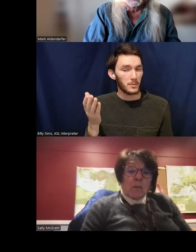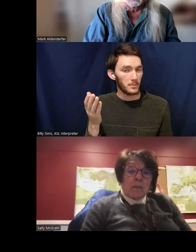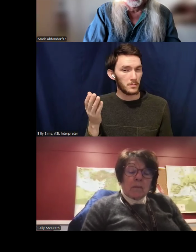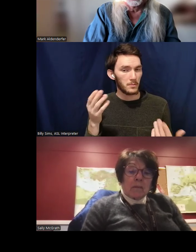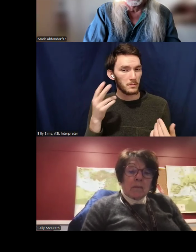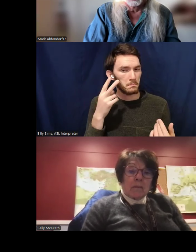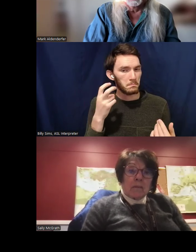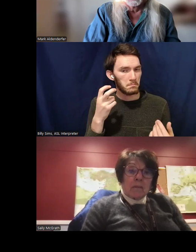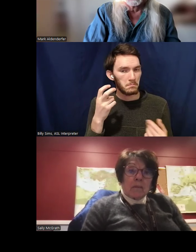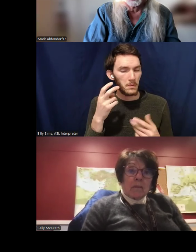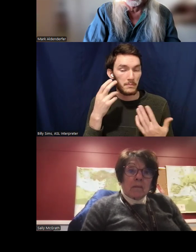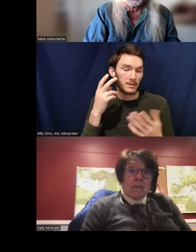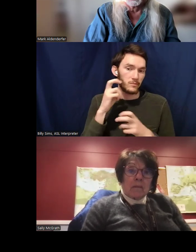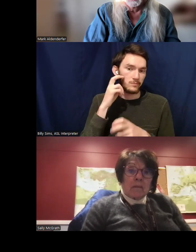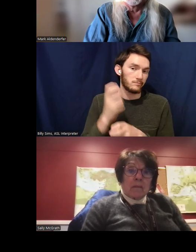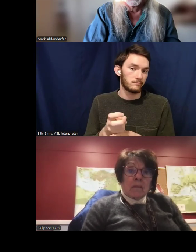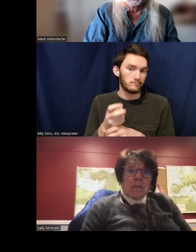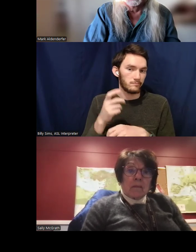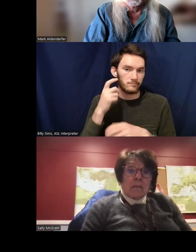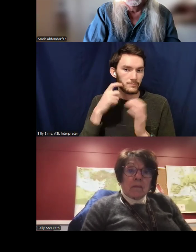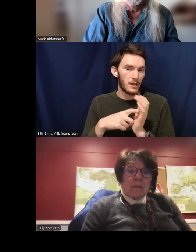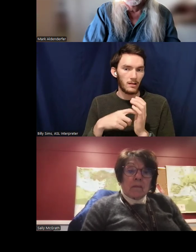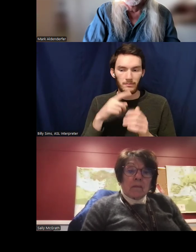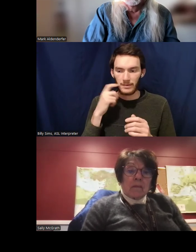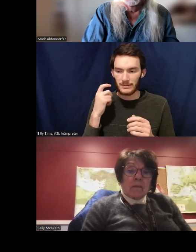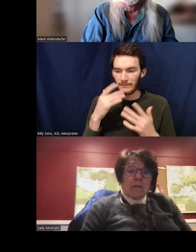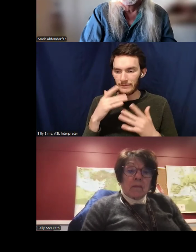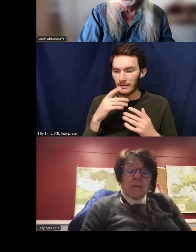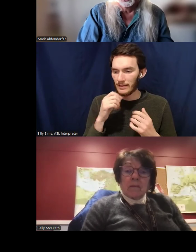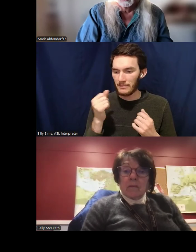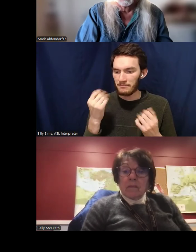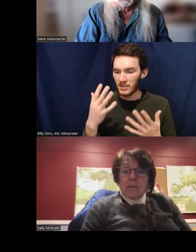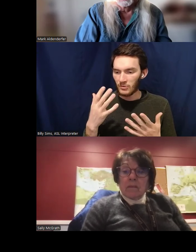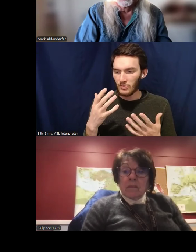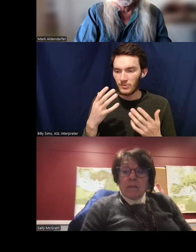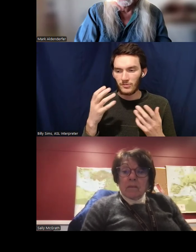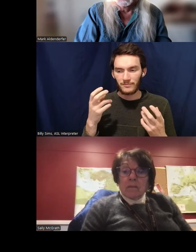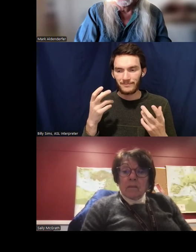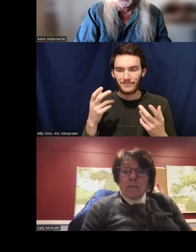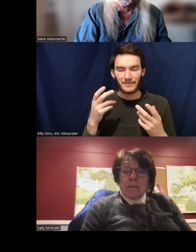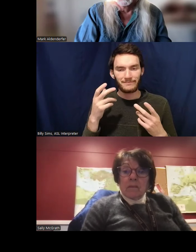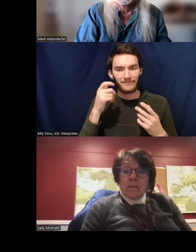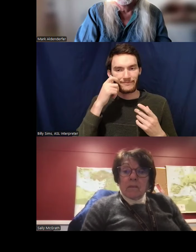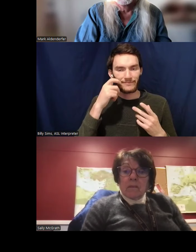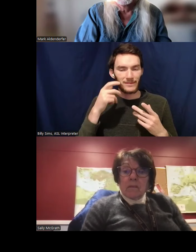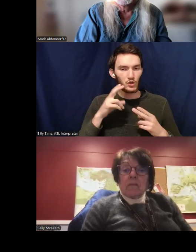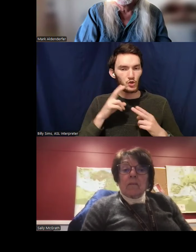but it's hard to tell because, of course, we have very little, fleshy human remains found at this time